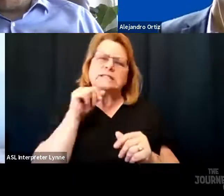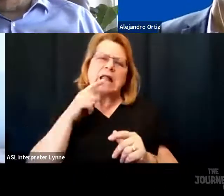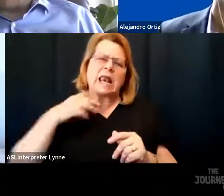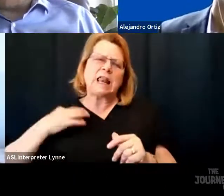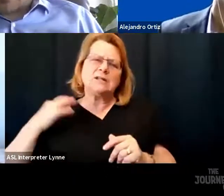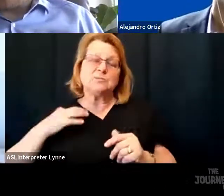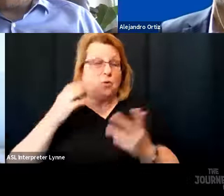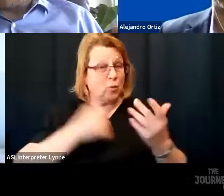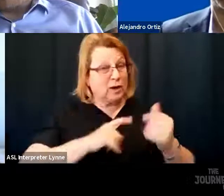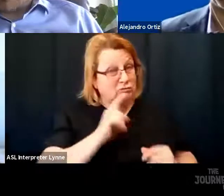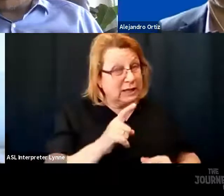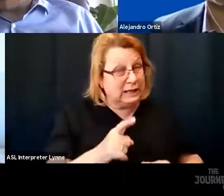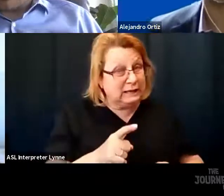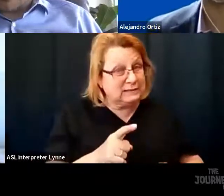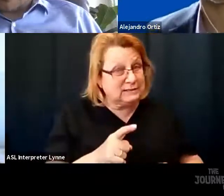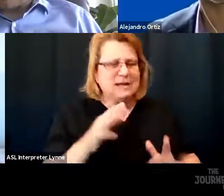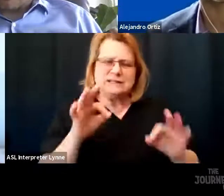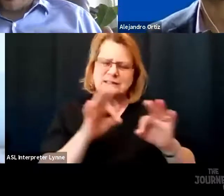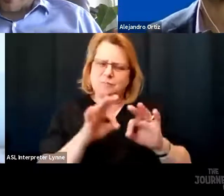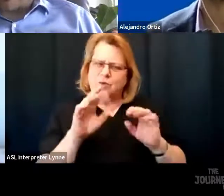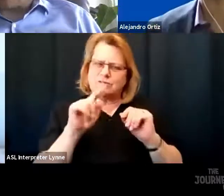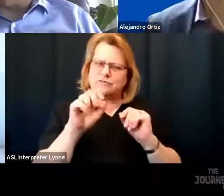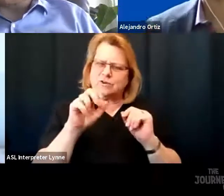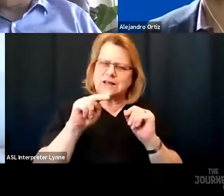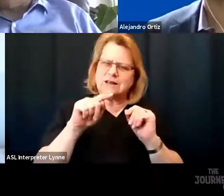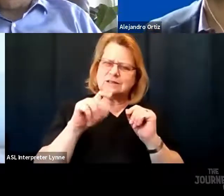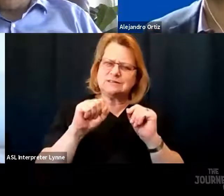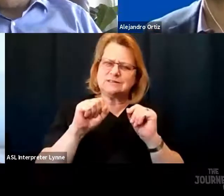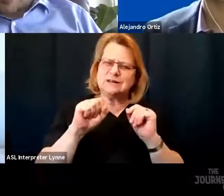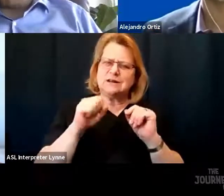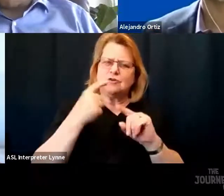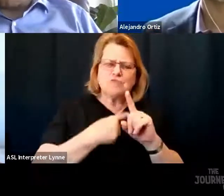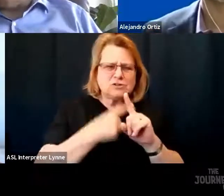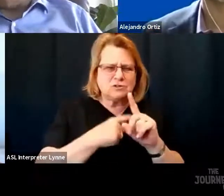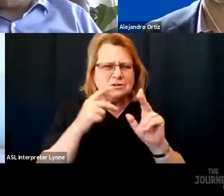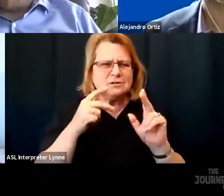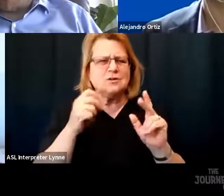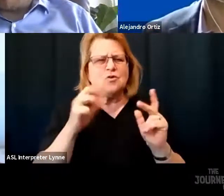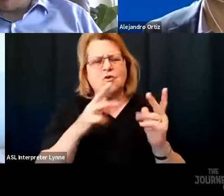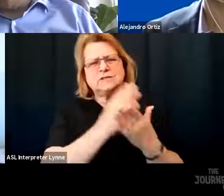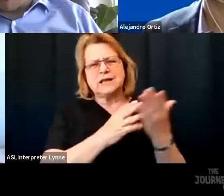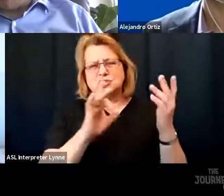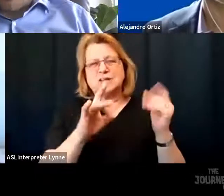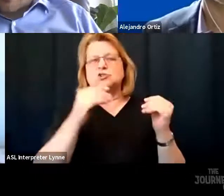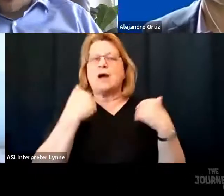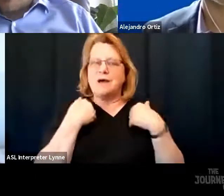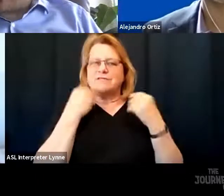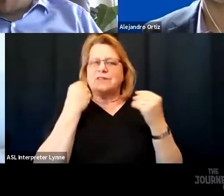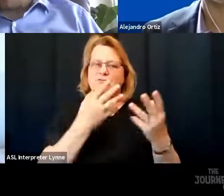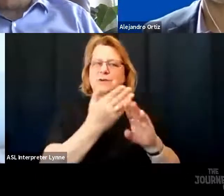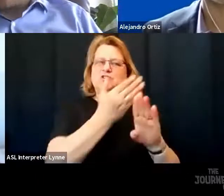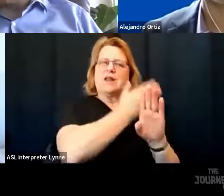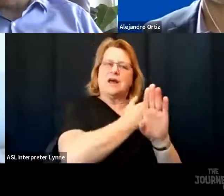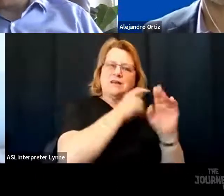important for tenants to have this information, Section 8 tenants or tenants with rental assistance, to have this information beforehand, because